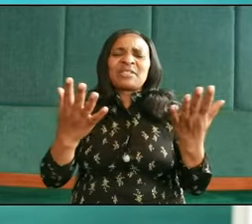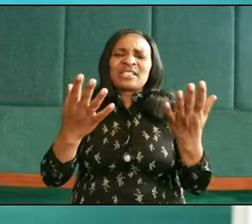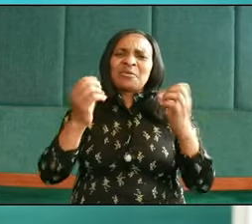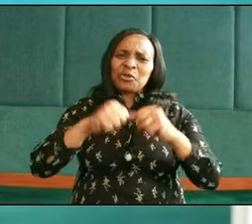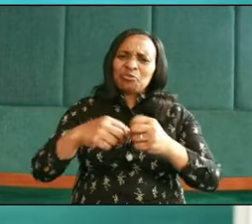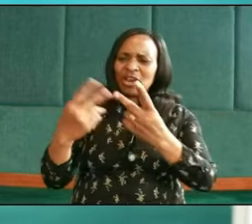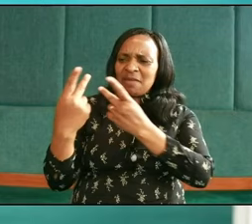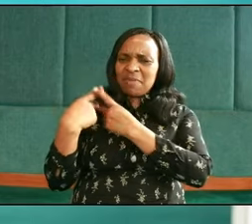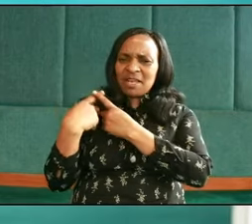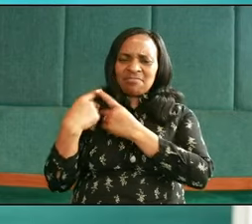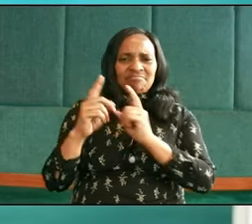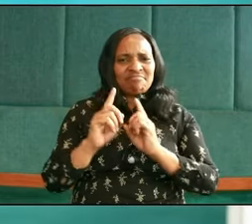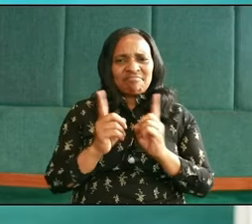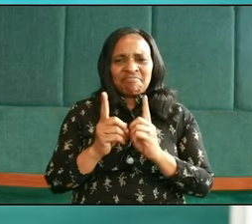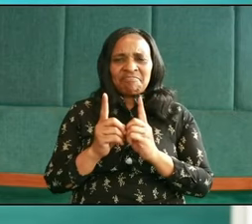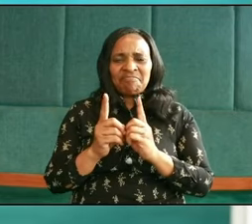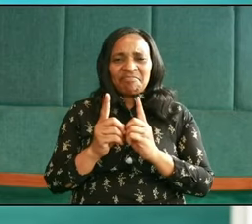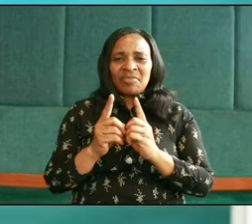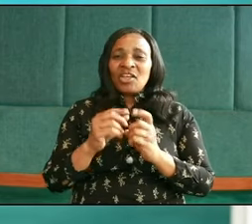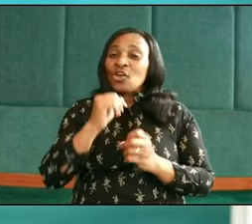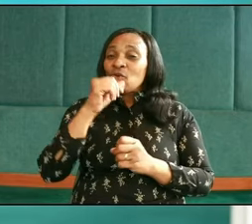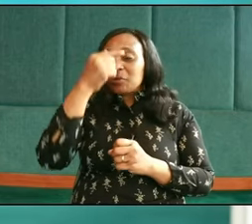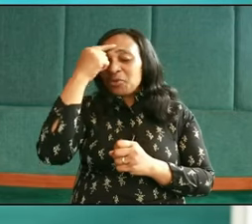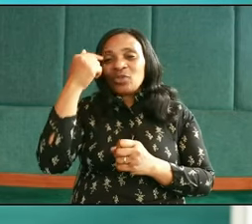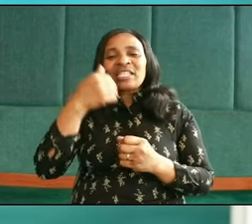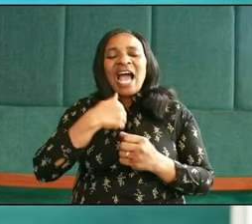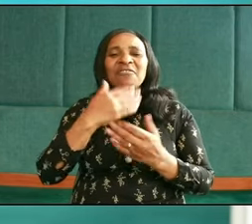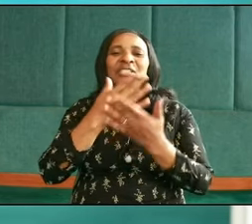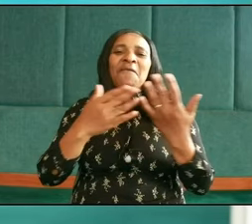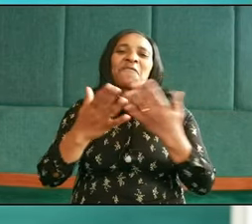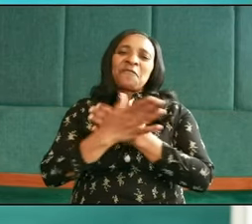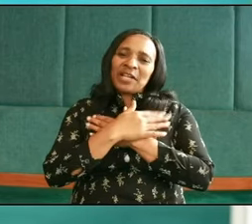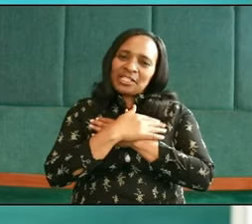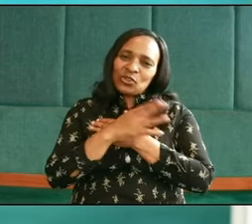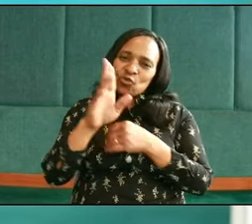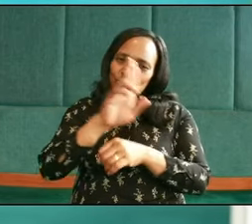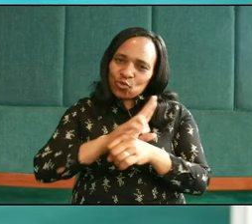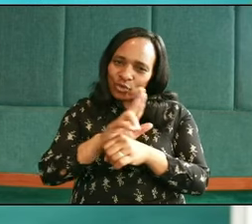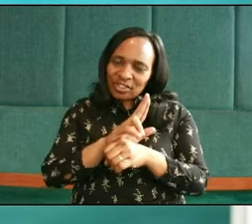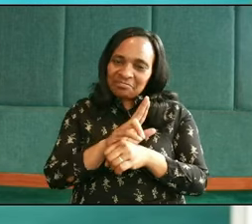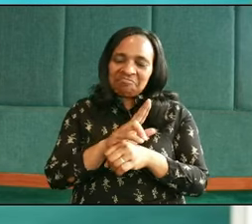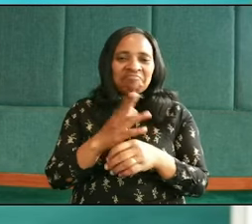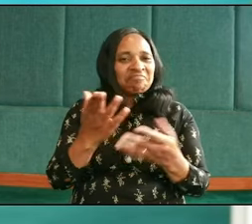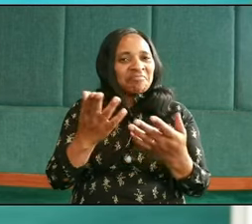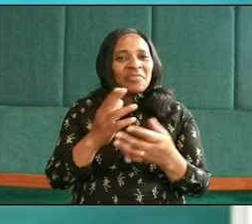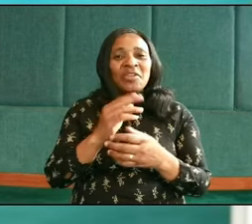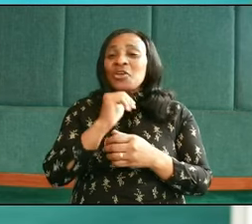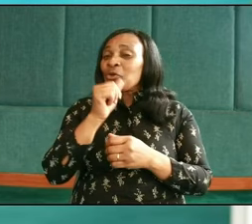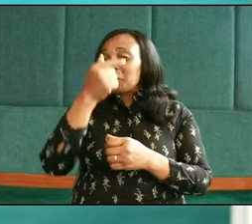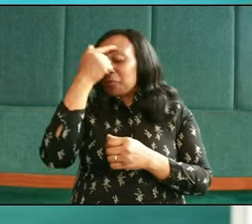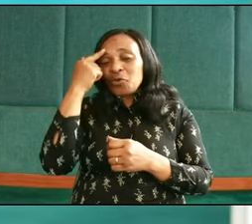can depend on. It's not because you have some brains to use. It's not because you